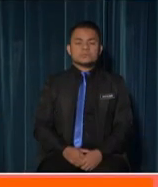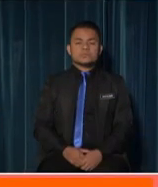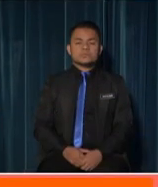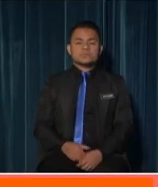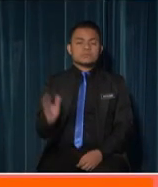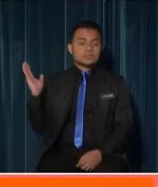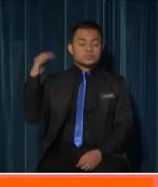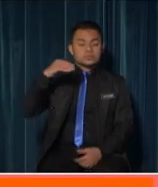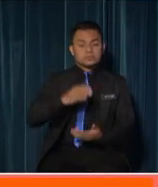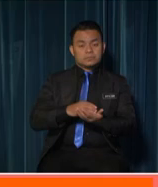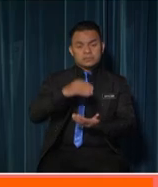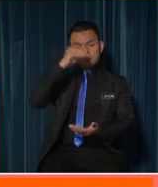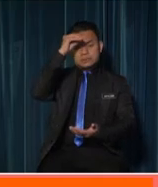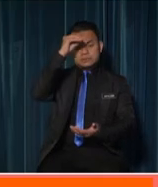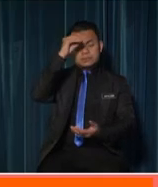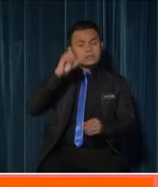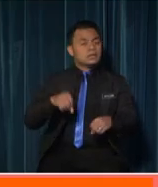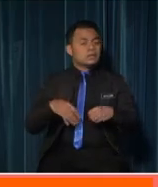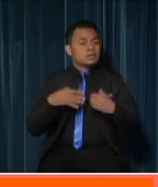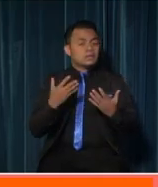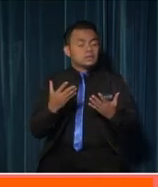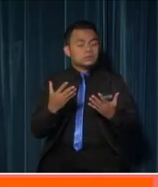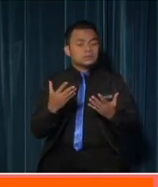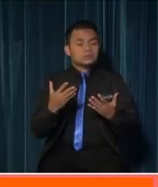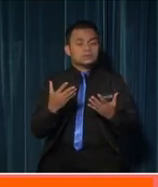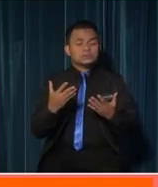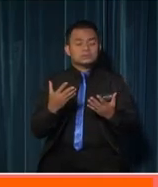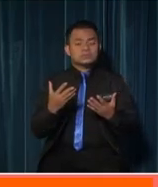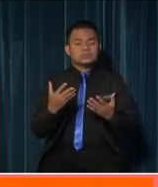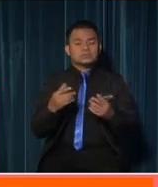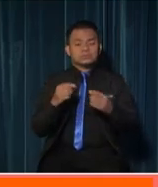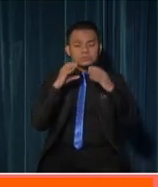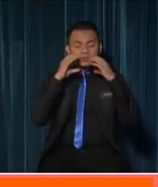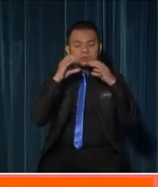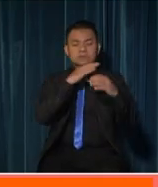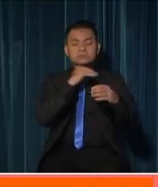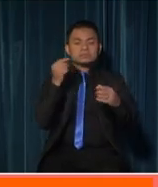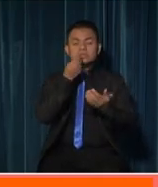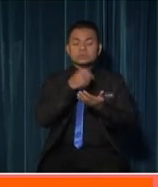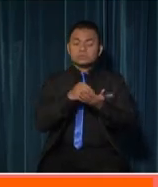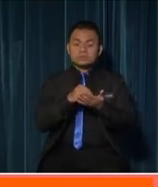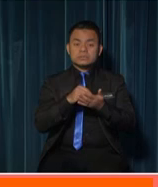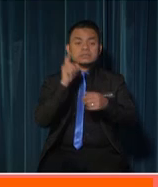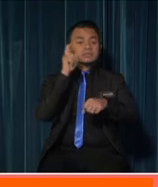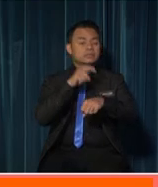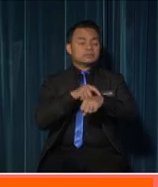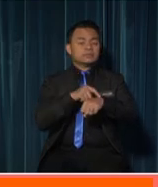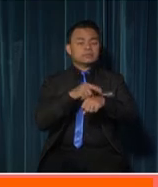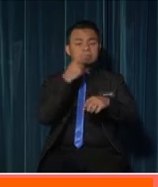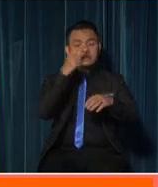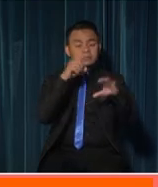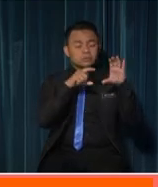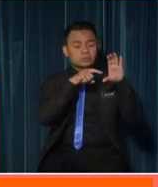Let's learn how to say and write time. Look at the clock face. What is